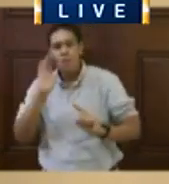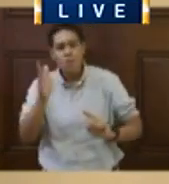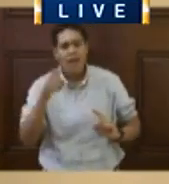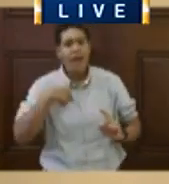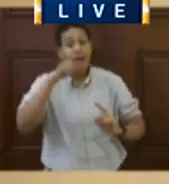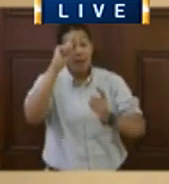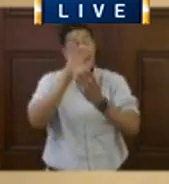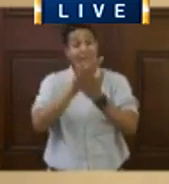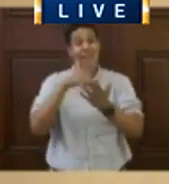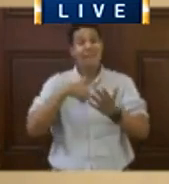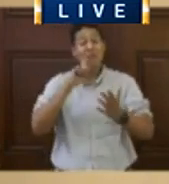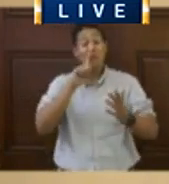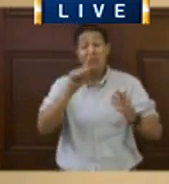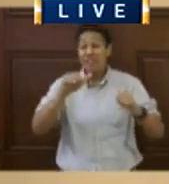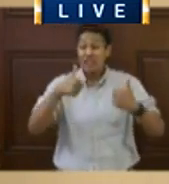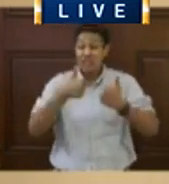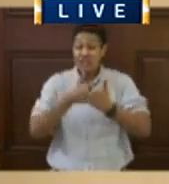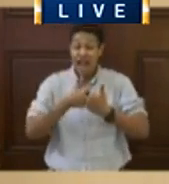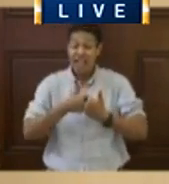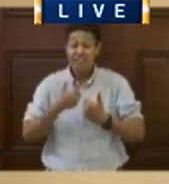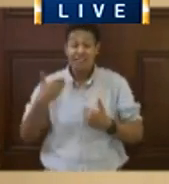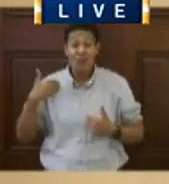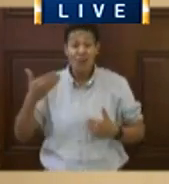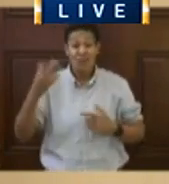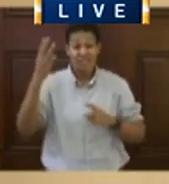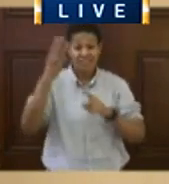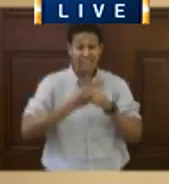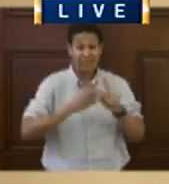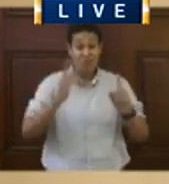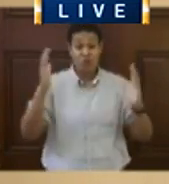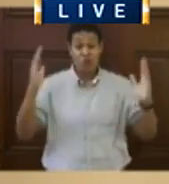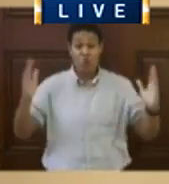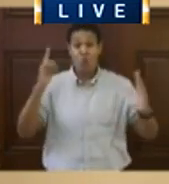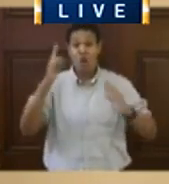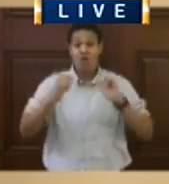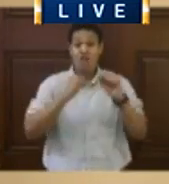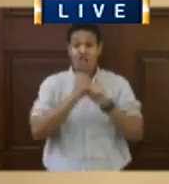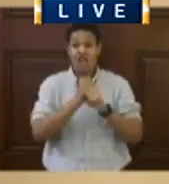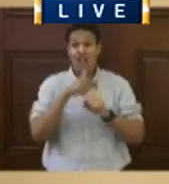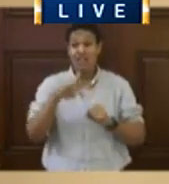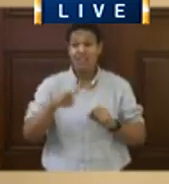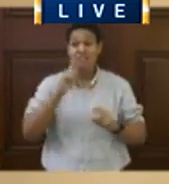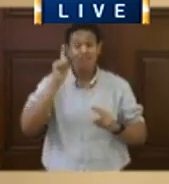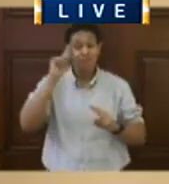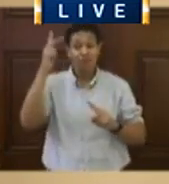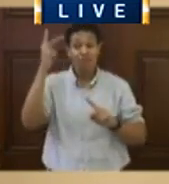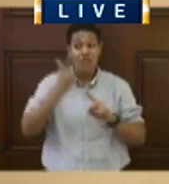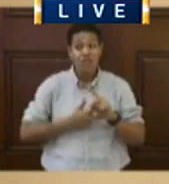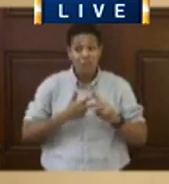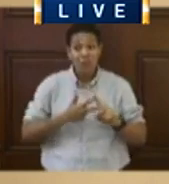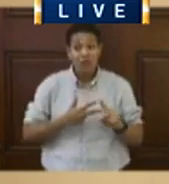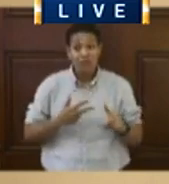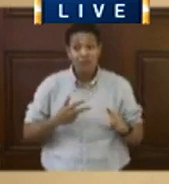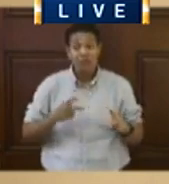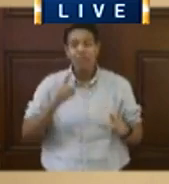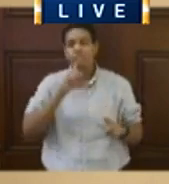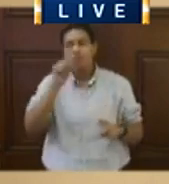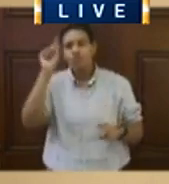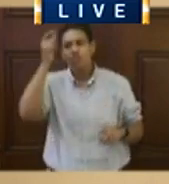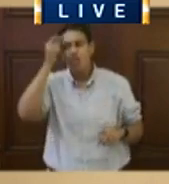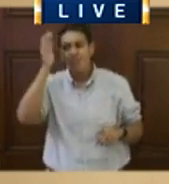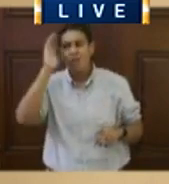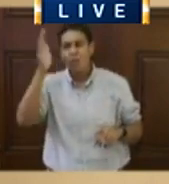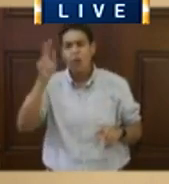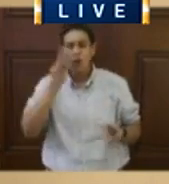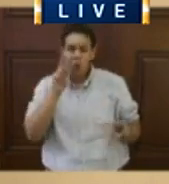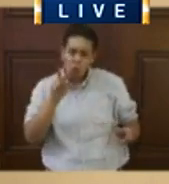real challenges over the next 6 months to a year. These measures are for 3 months, and I'm sure that the government will be looking at it